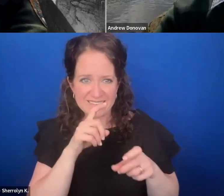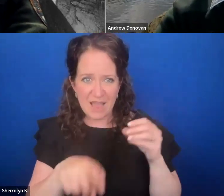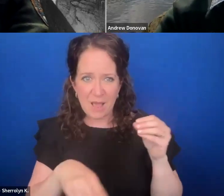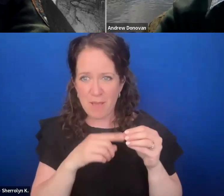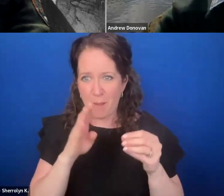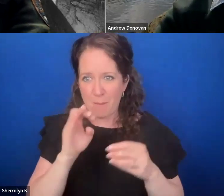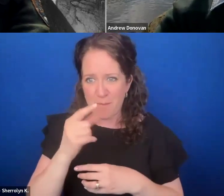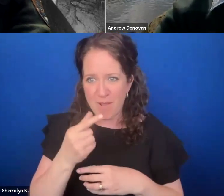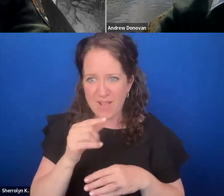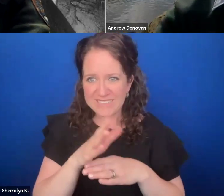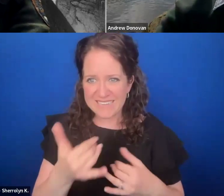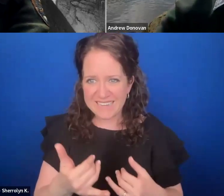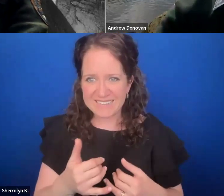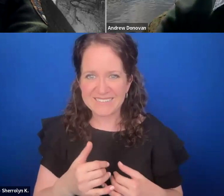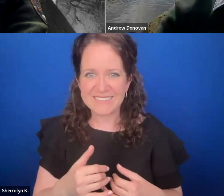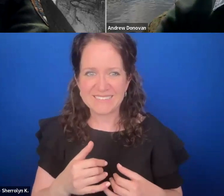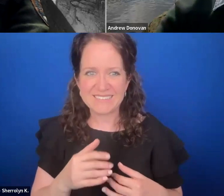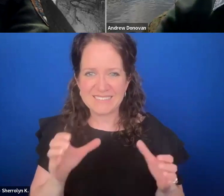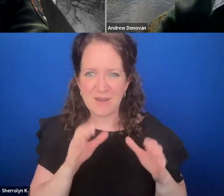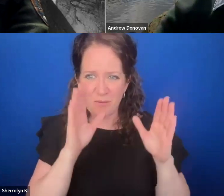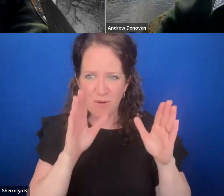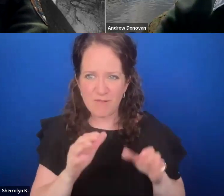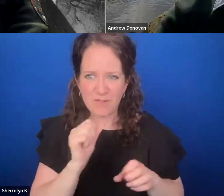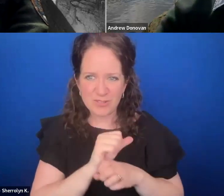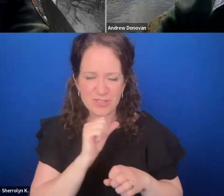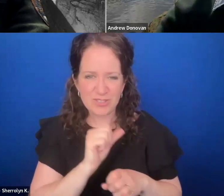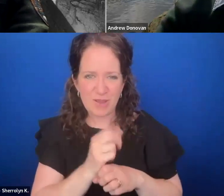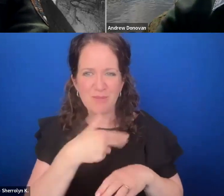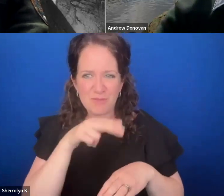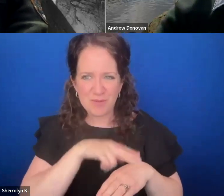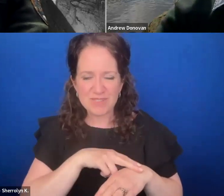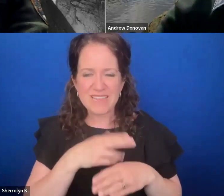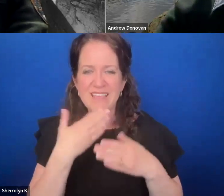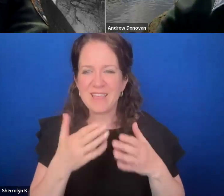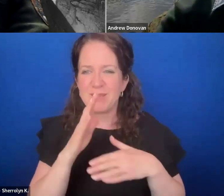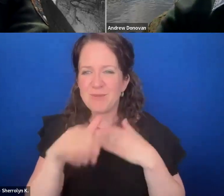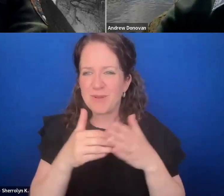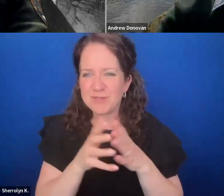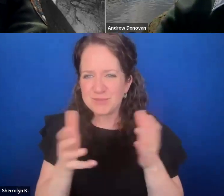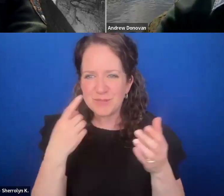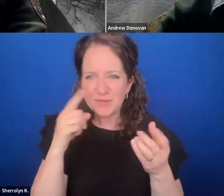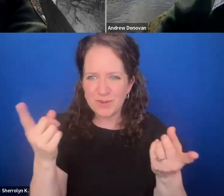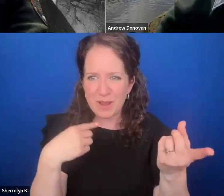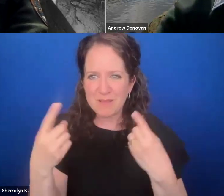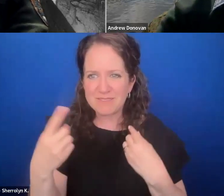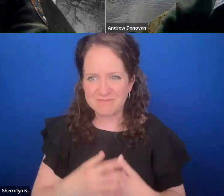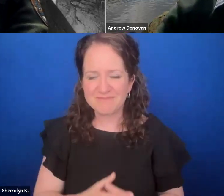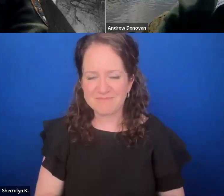and did a wonderful job, of course. So thank you all so much for coming.